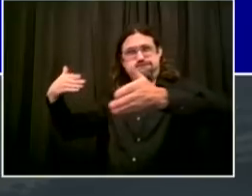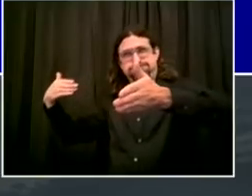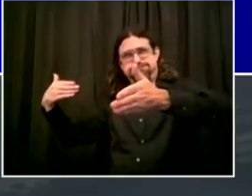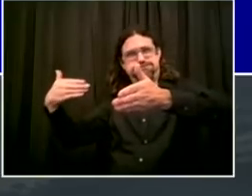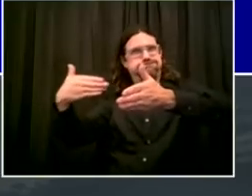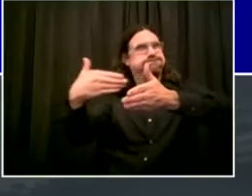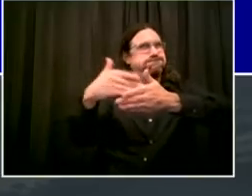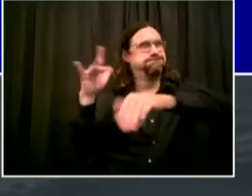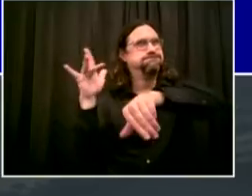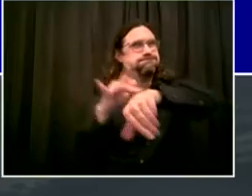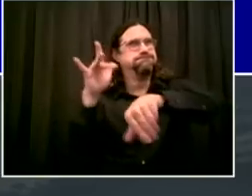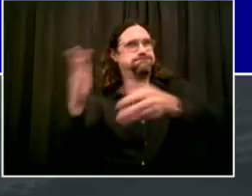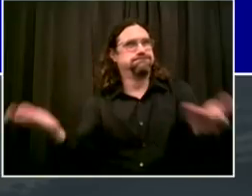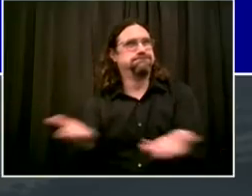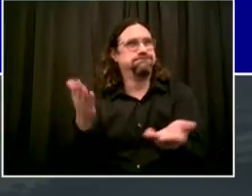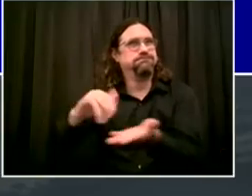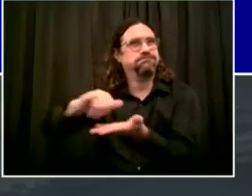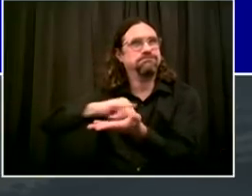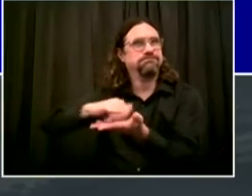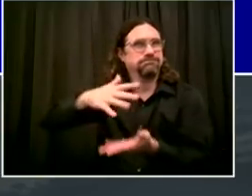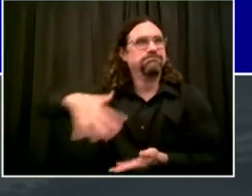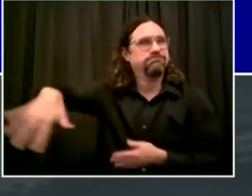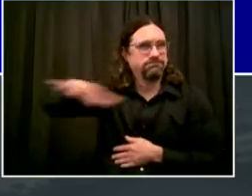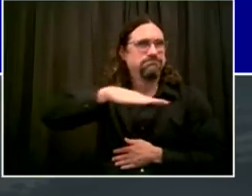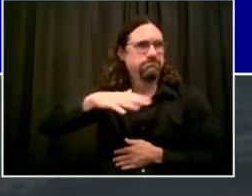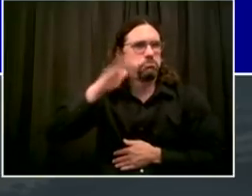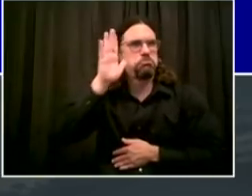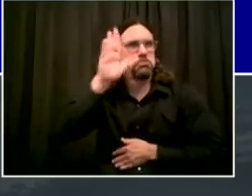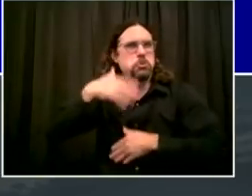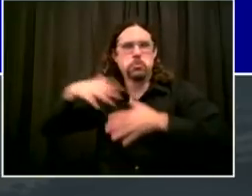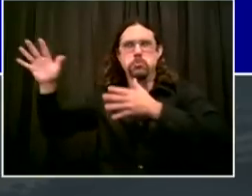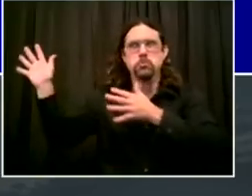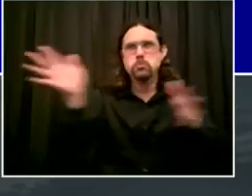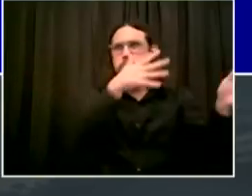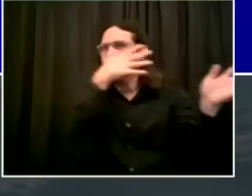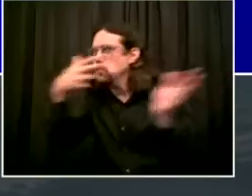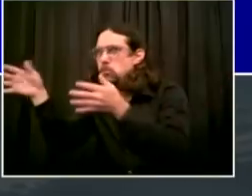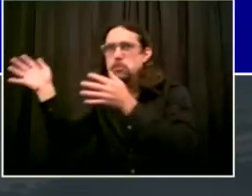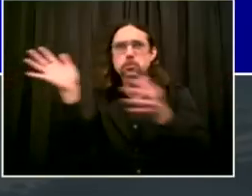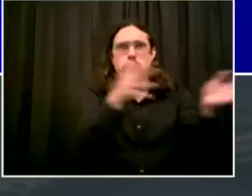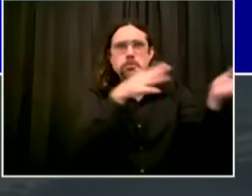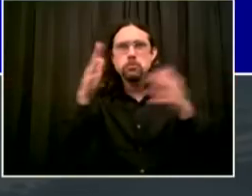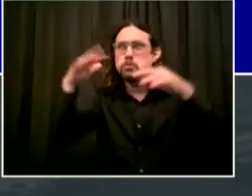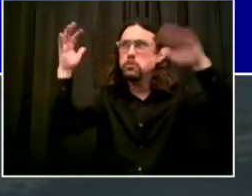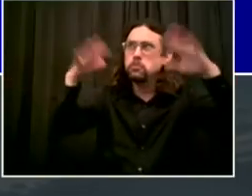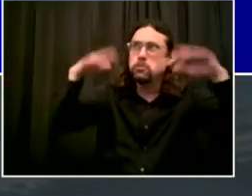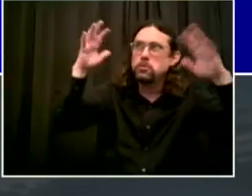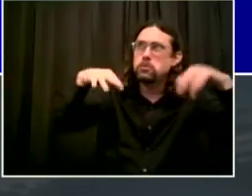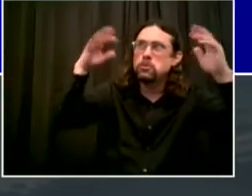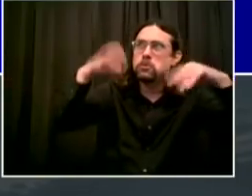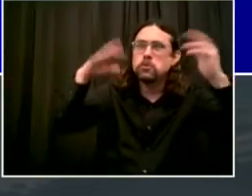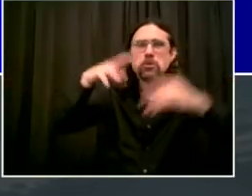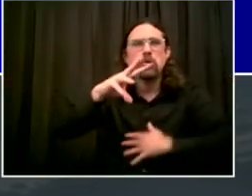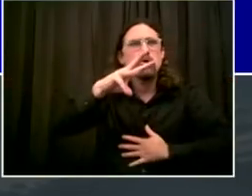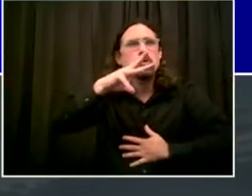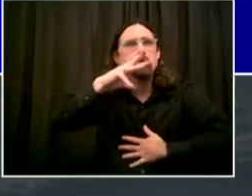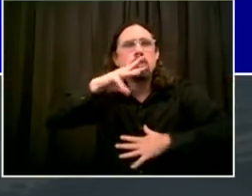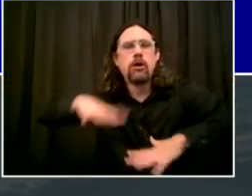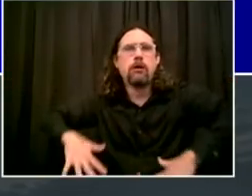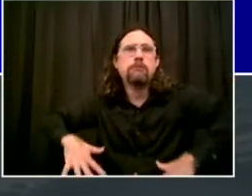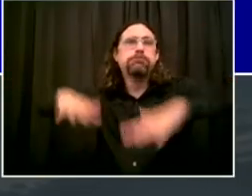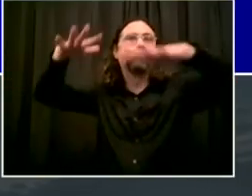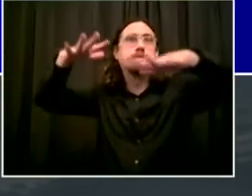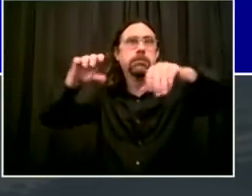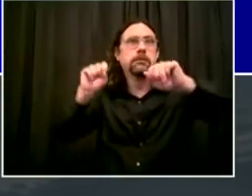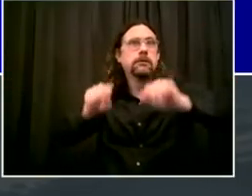this moment, I'm going to emphasize this, at this moment, from what we've heard from the National Weather Service, the impact appears to be limited in terms of New York City.